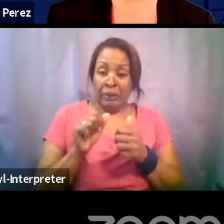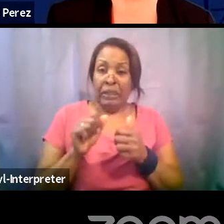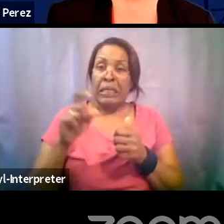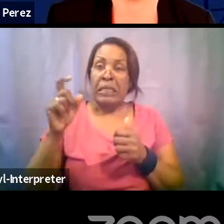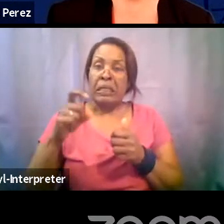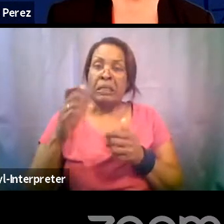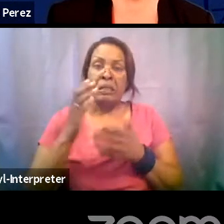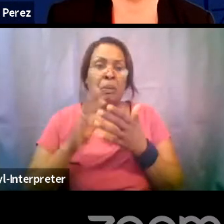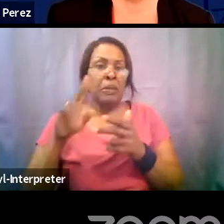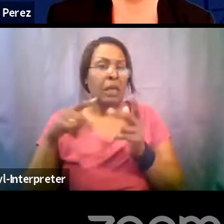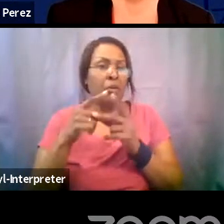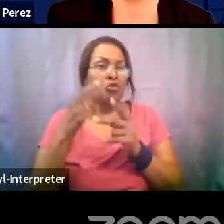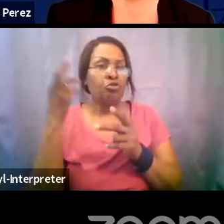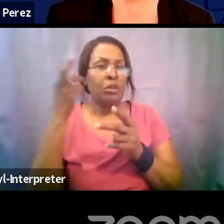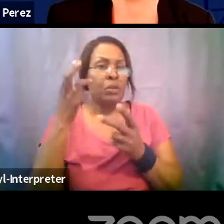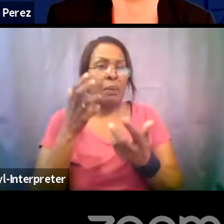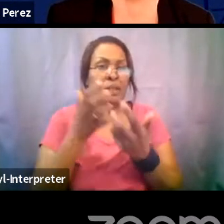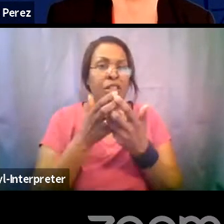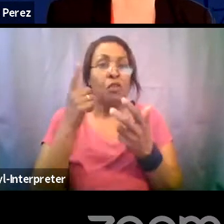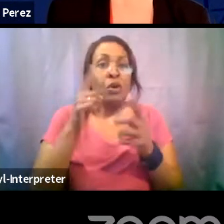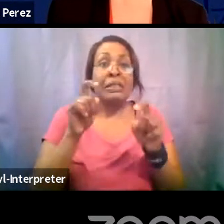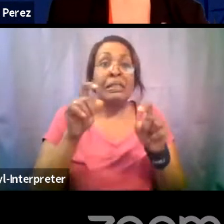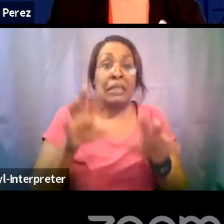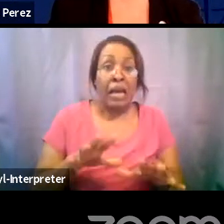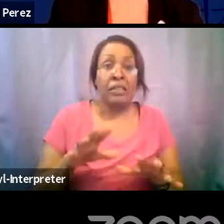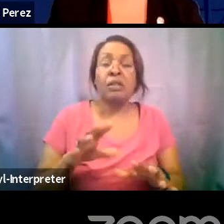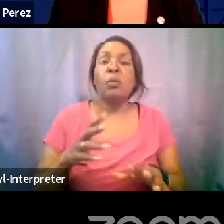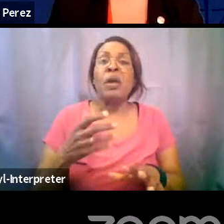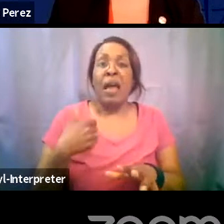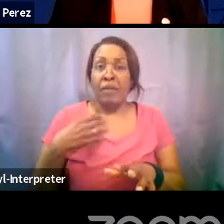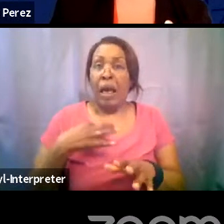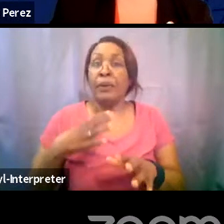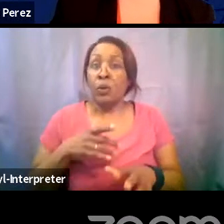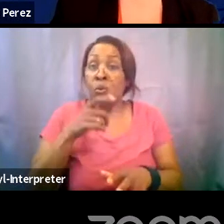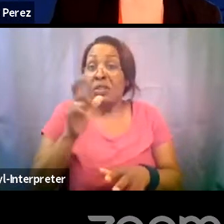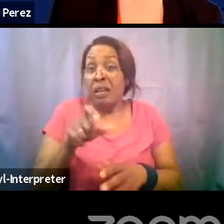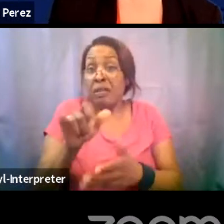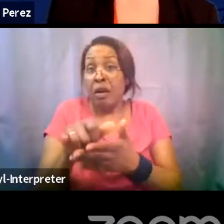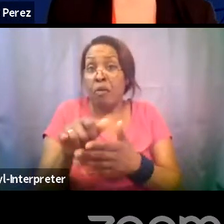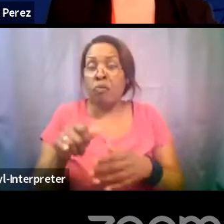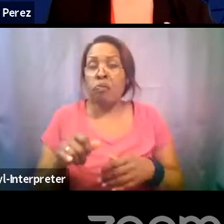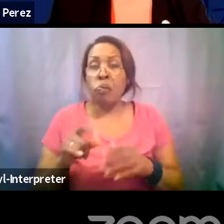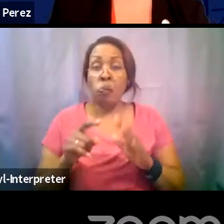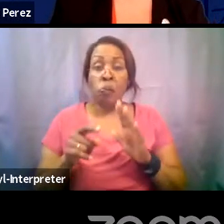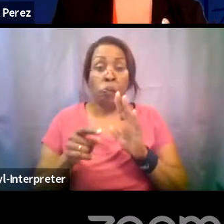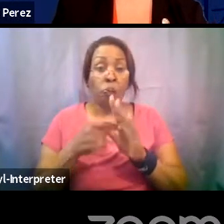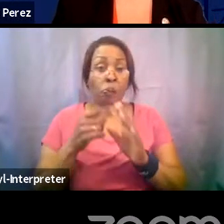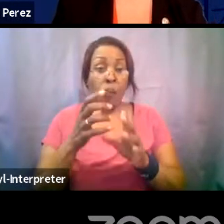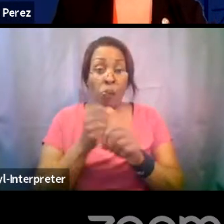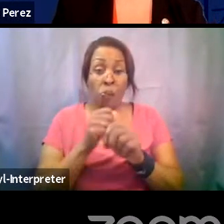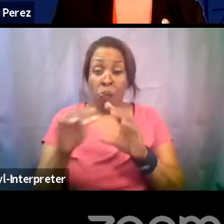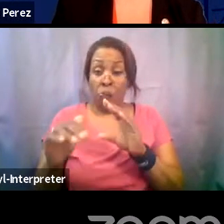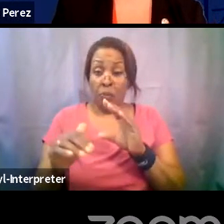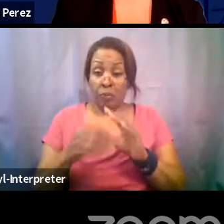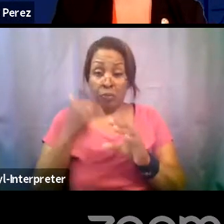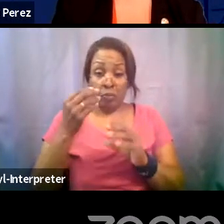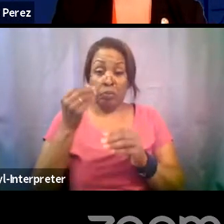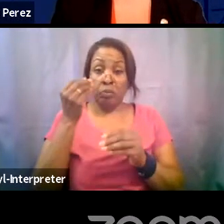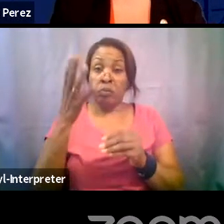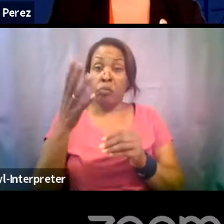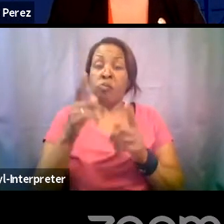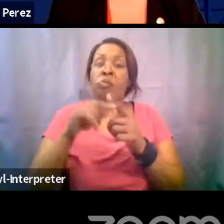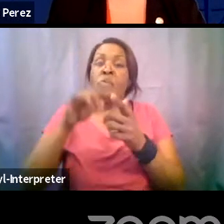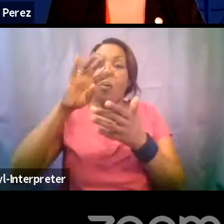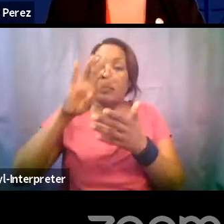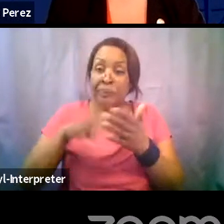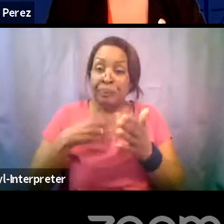some type of reasonable accommodation for the test part, which we do have applicants that actually need that, once you get the email that tells you to